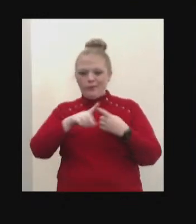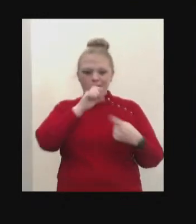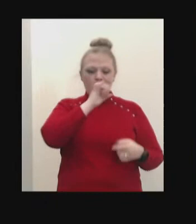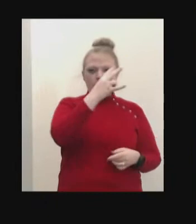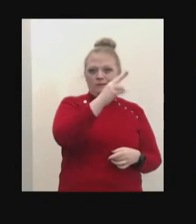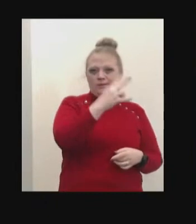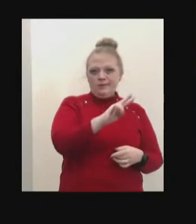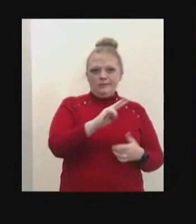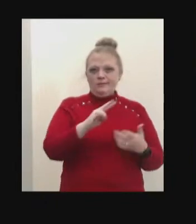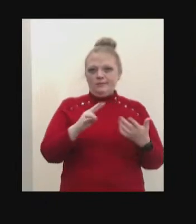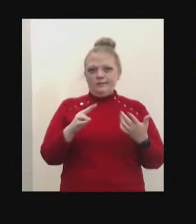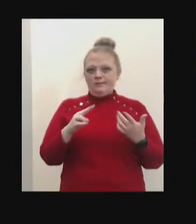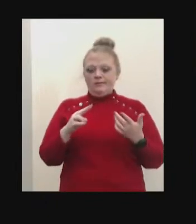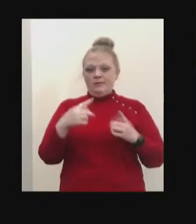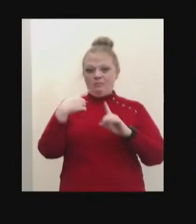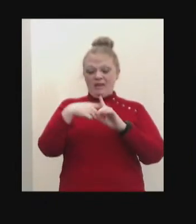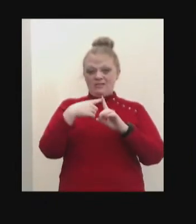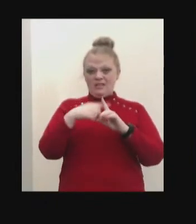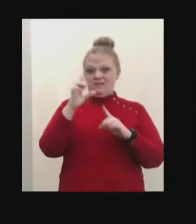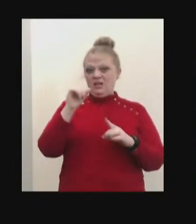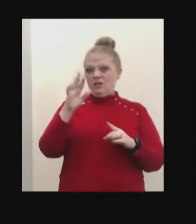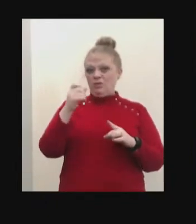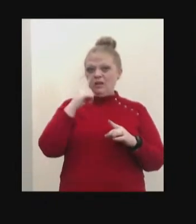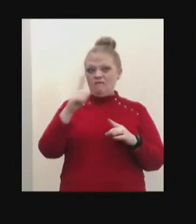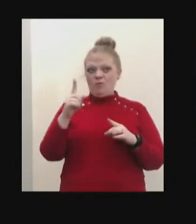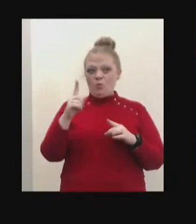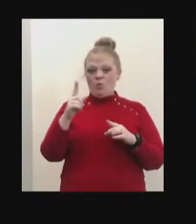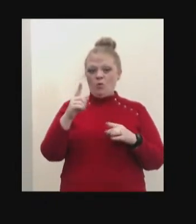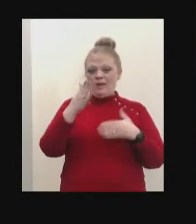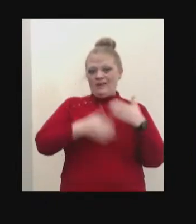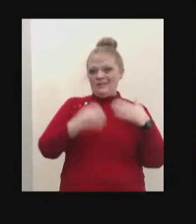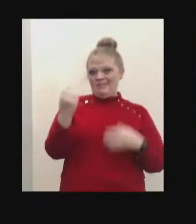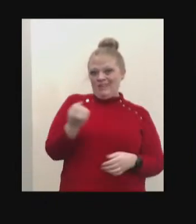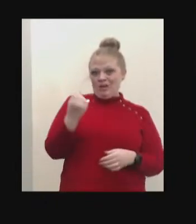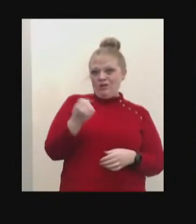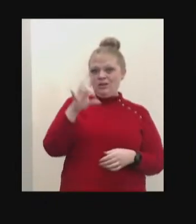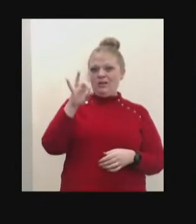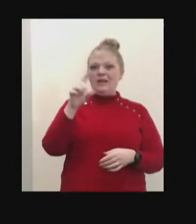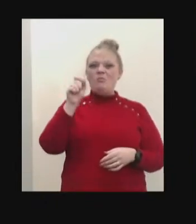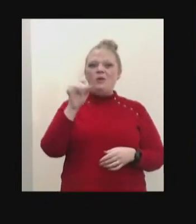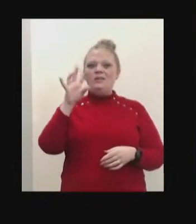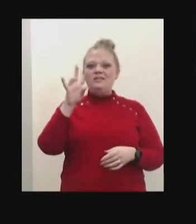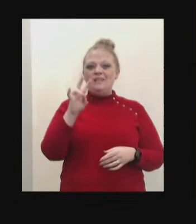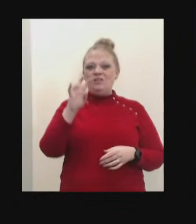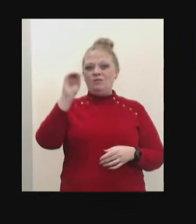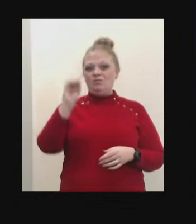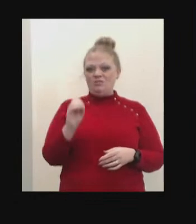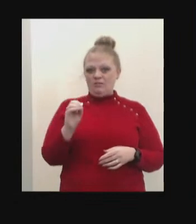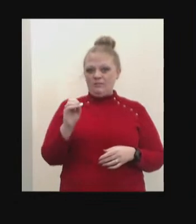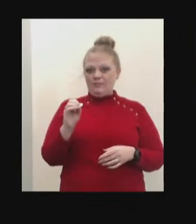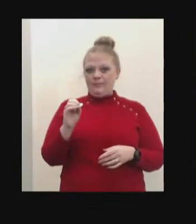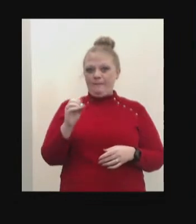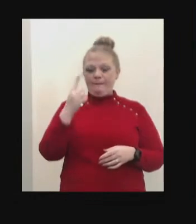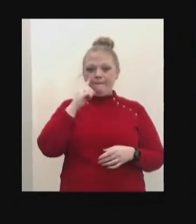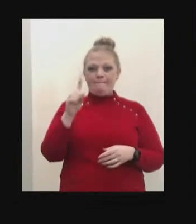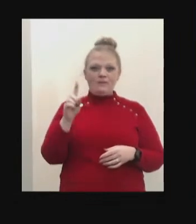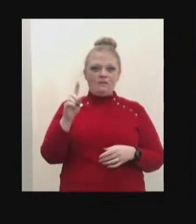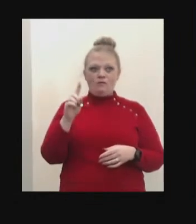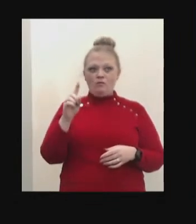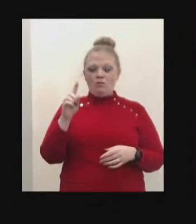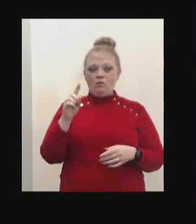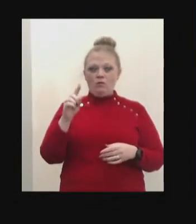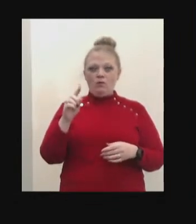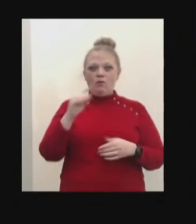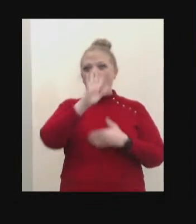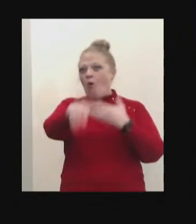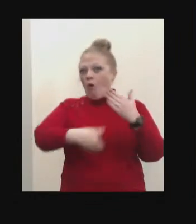positivity rate for the 1 week that ended this past Saturday was 8.7%. For those totally all over the age of 18,